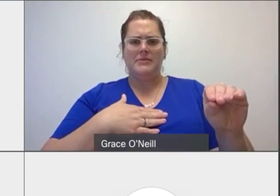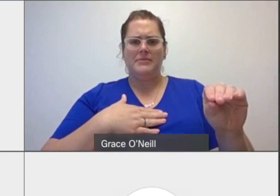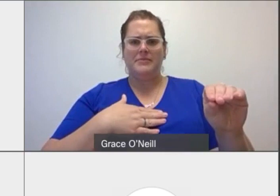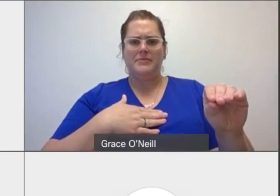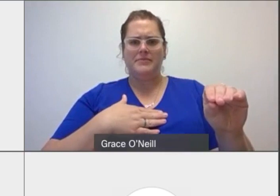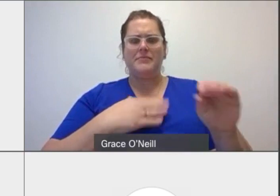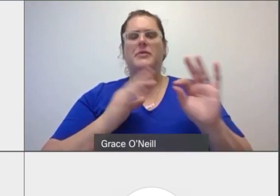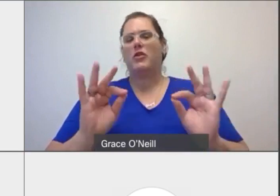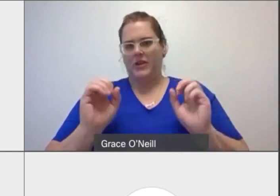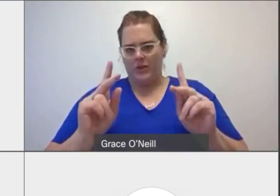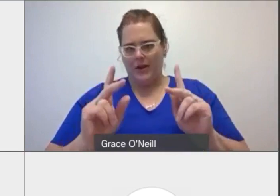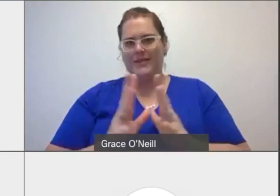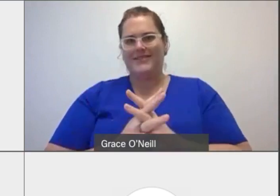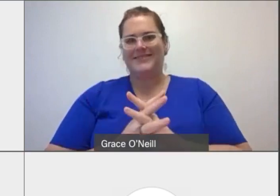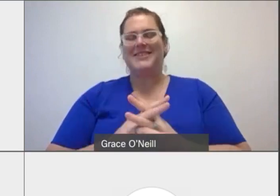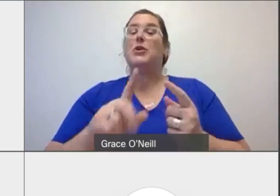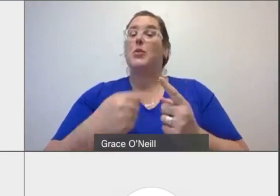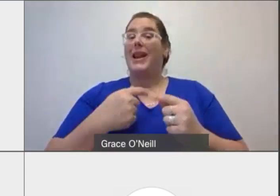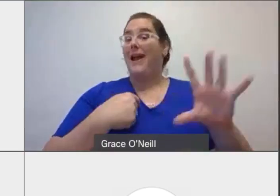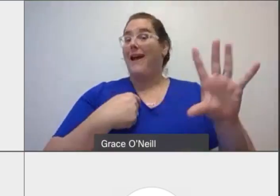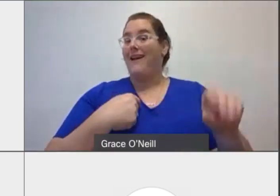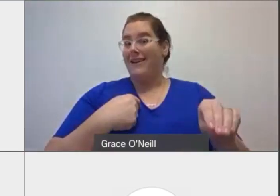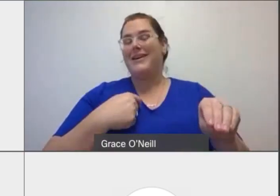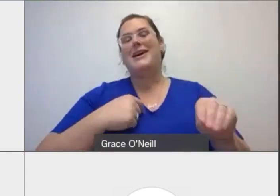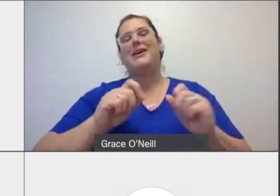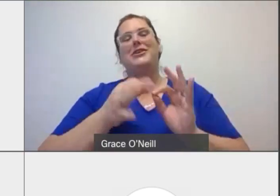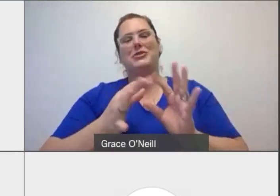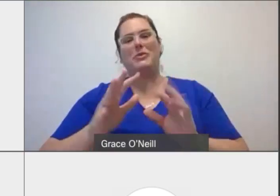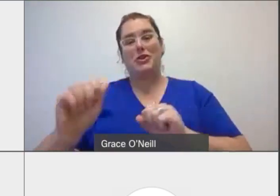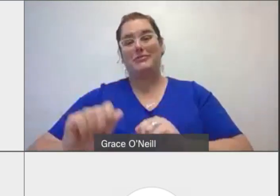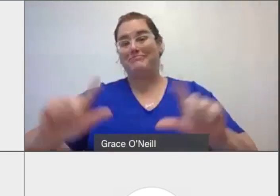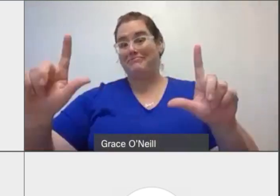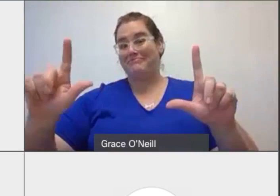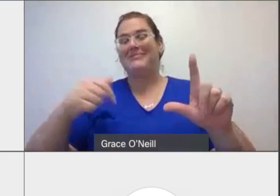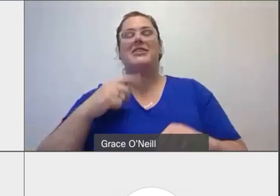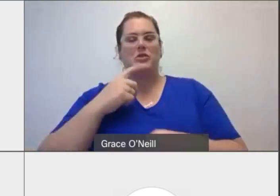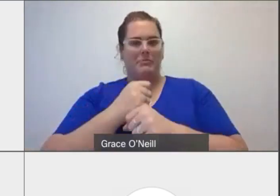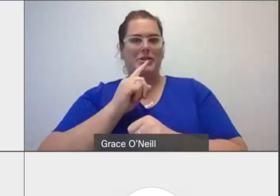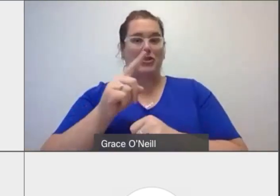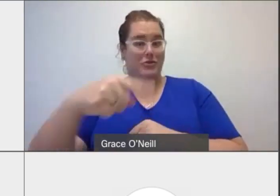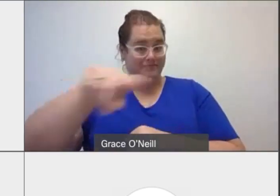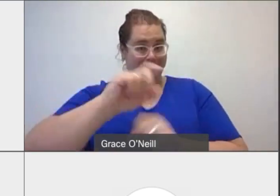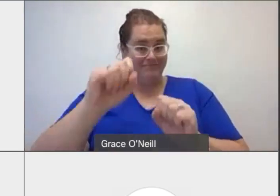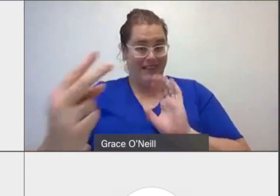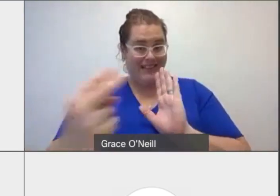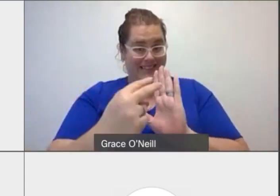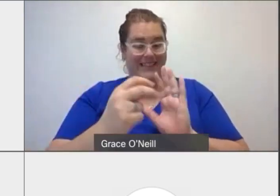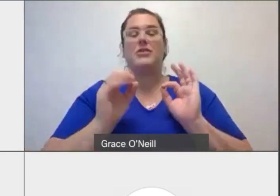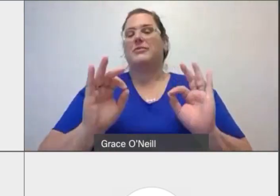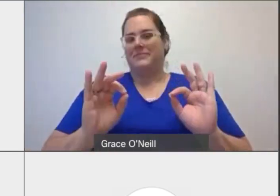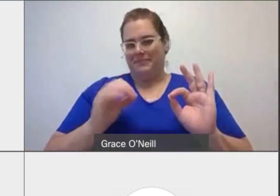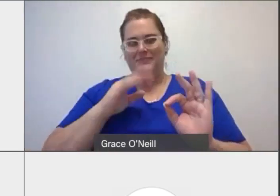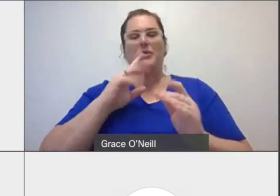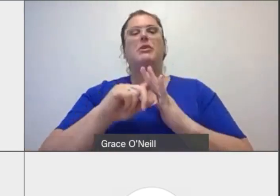Ah, perfect. As I turned it off, I could see our interpreter, so I know that other people can. So I will go ahead and get started with our